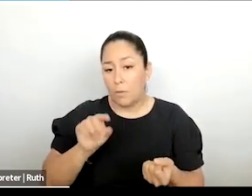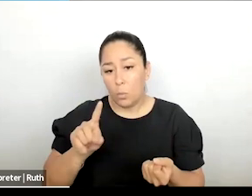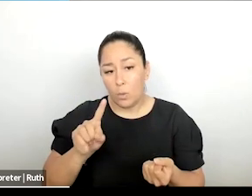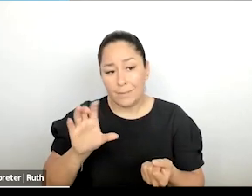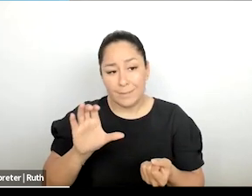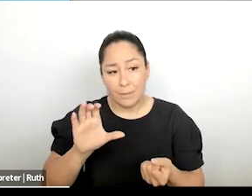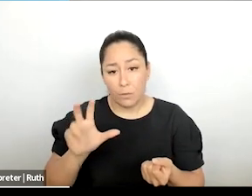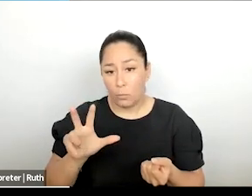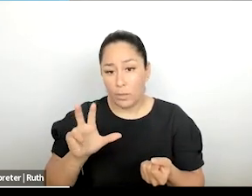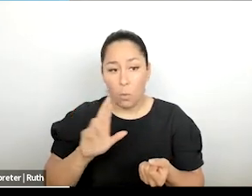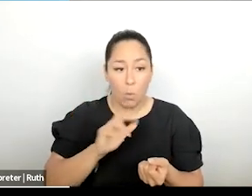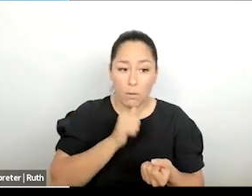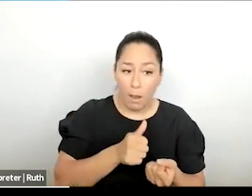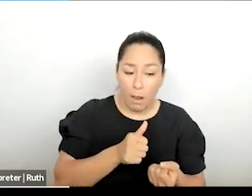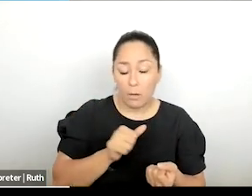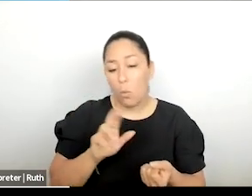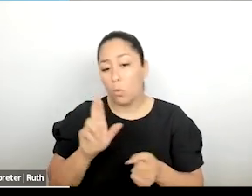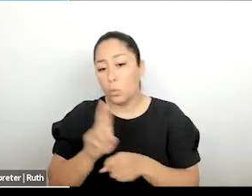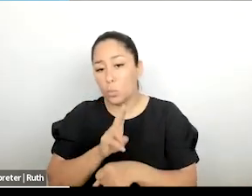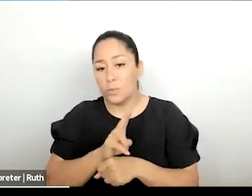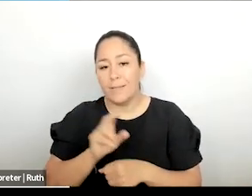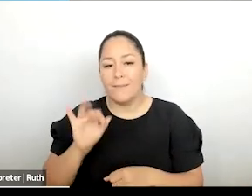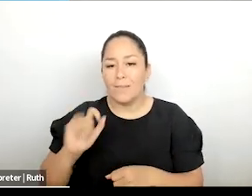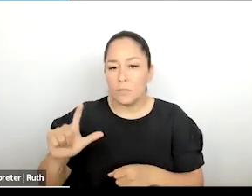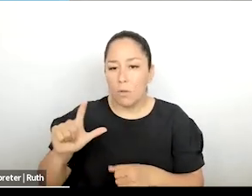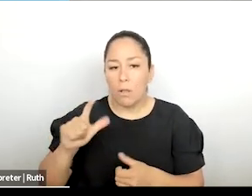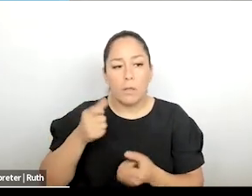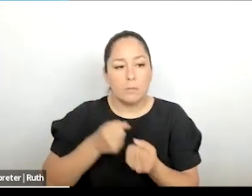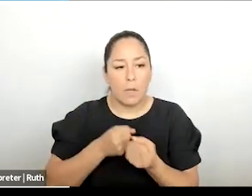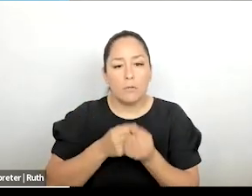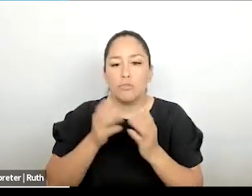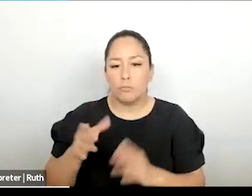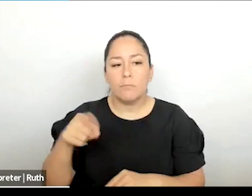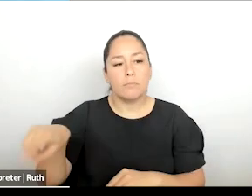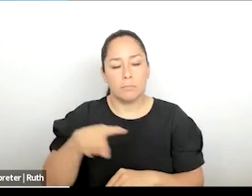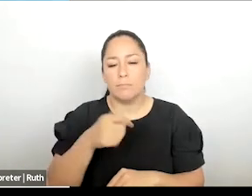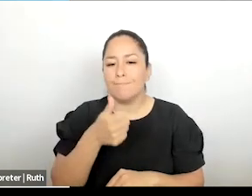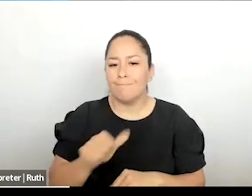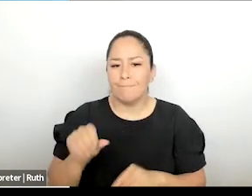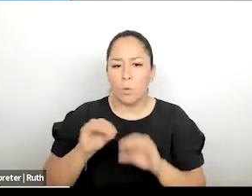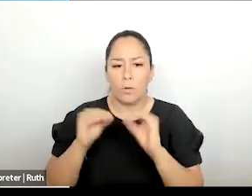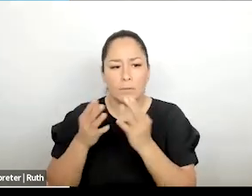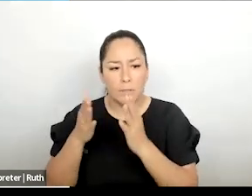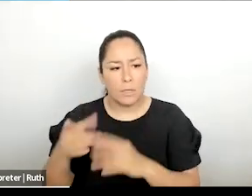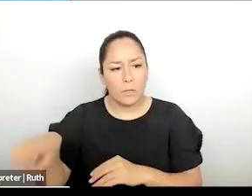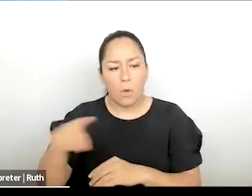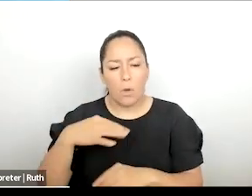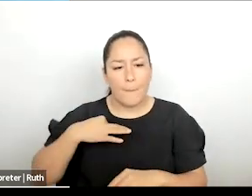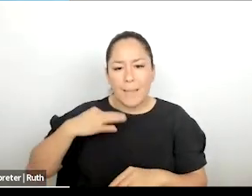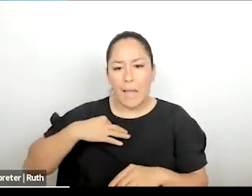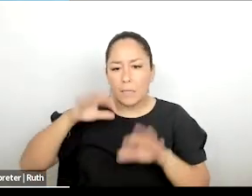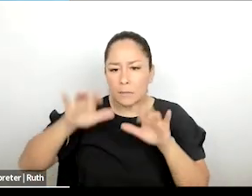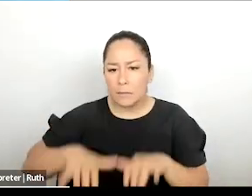or are using a fiscal sponsor. But any of those organizations who apply, we are talking about applicants that can